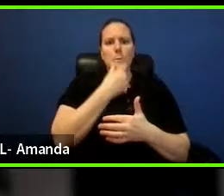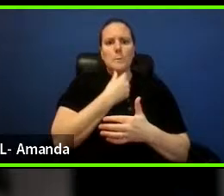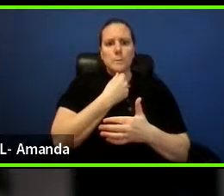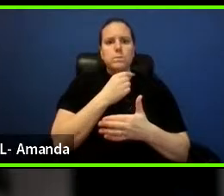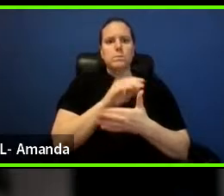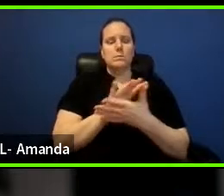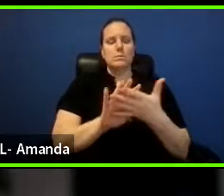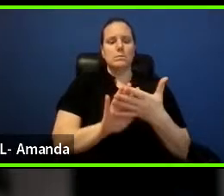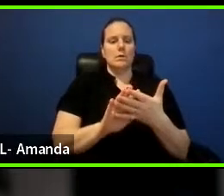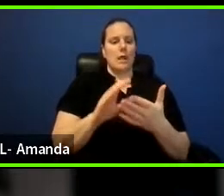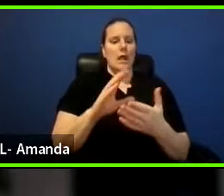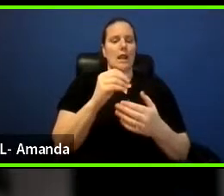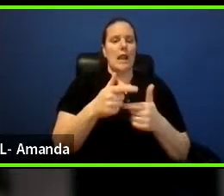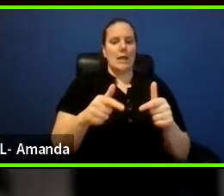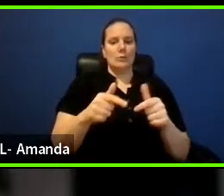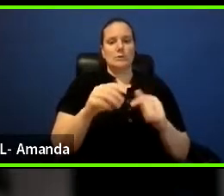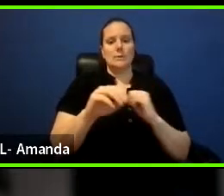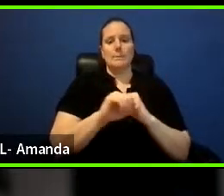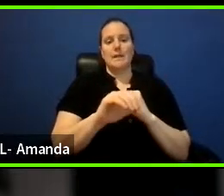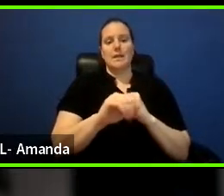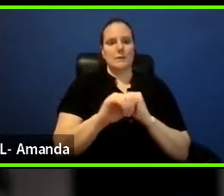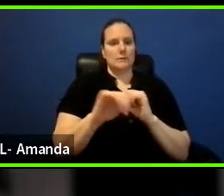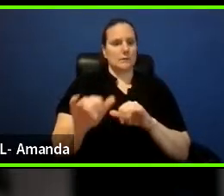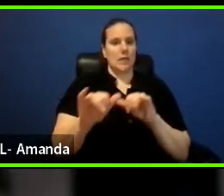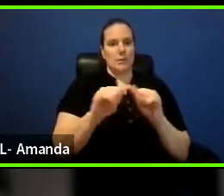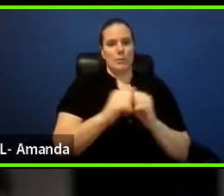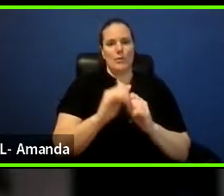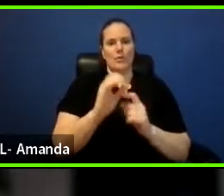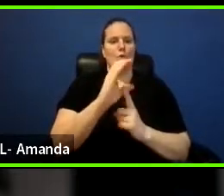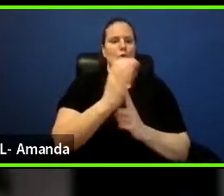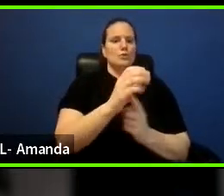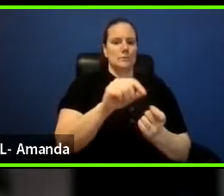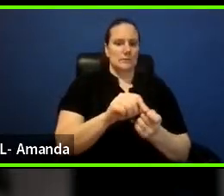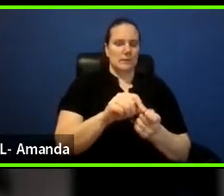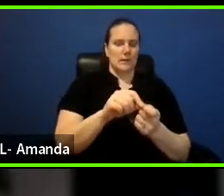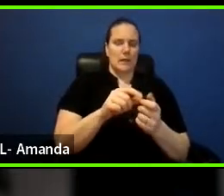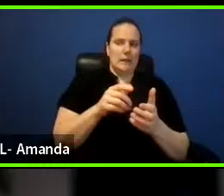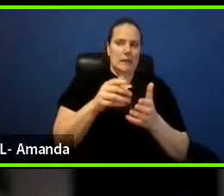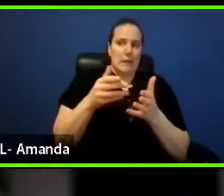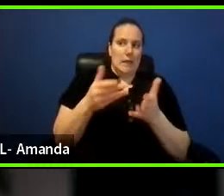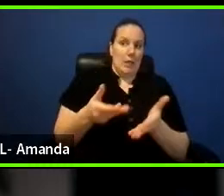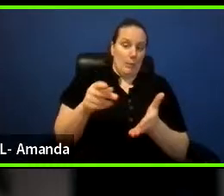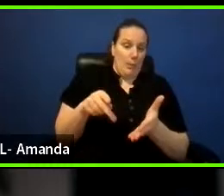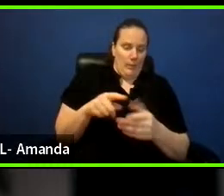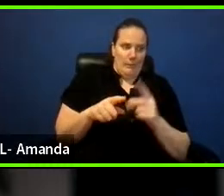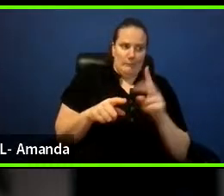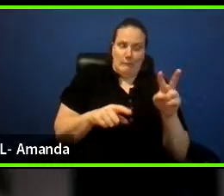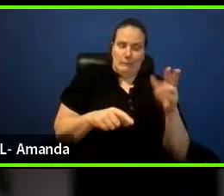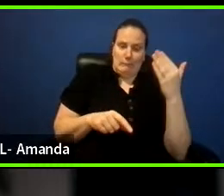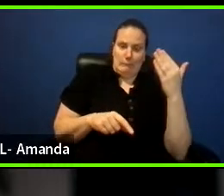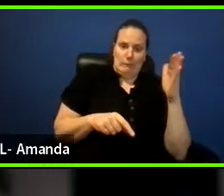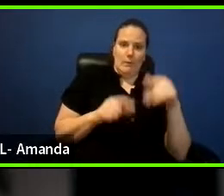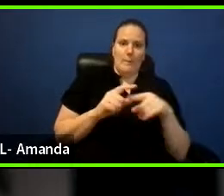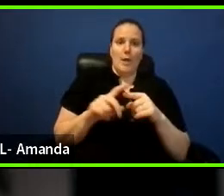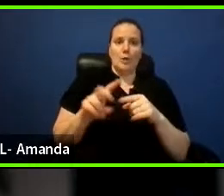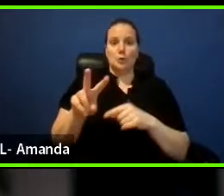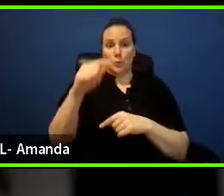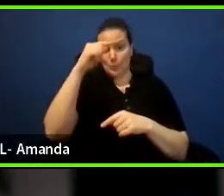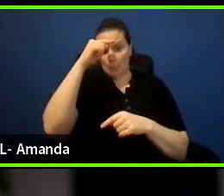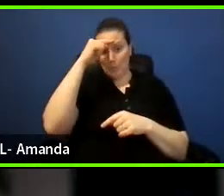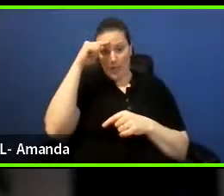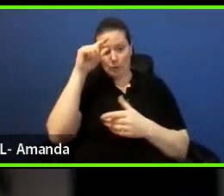with the culturally specific, at least on this side of the river. I don't know what's on Vancouver side, but we have 2 Black newspapers,